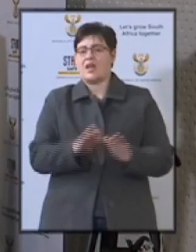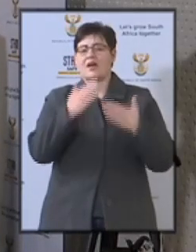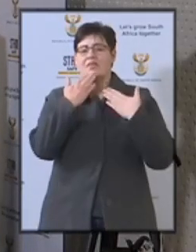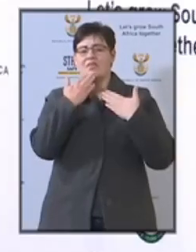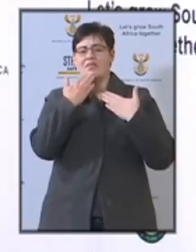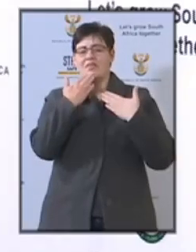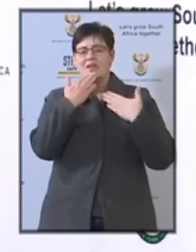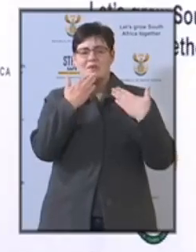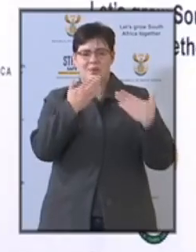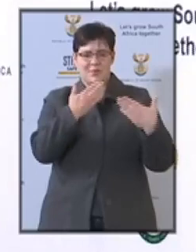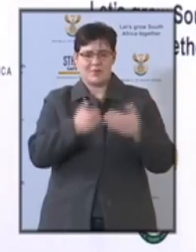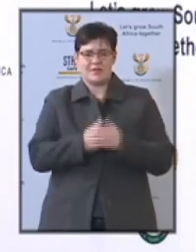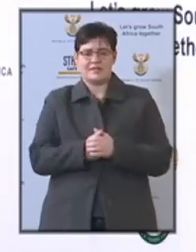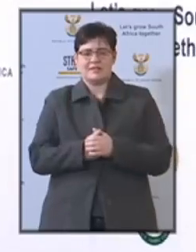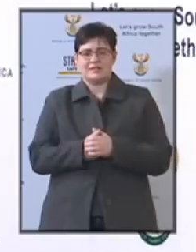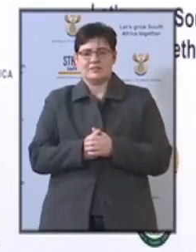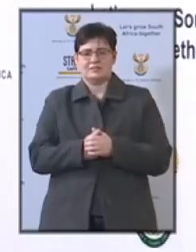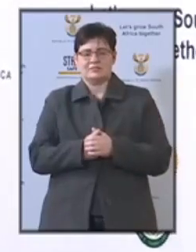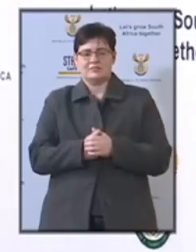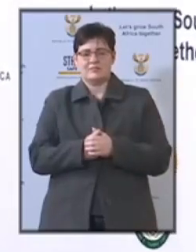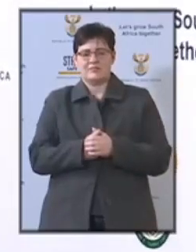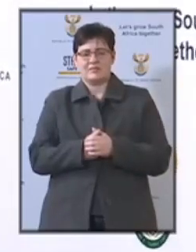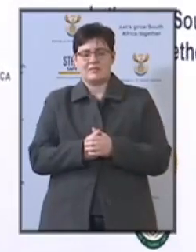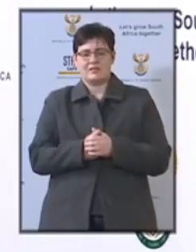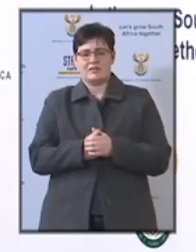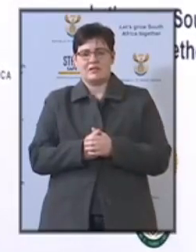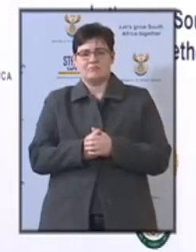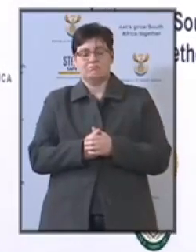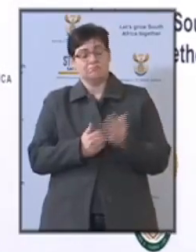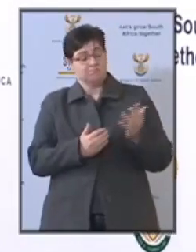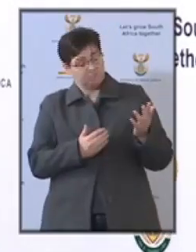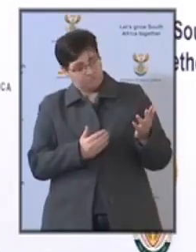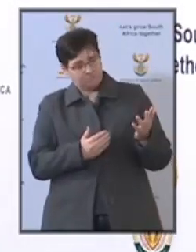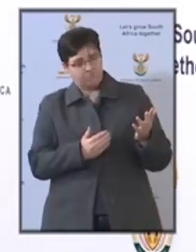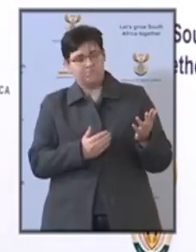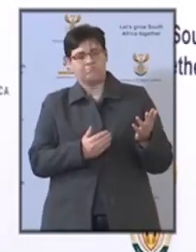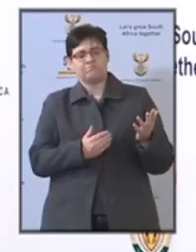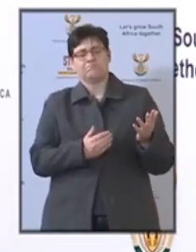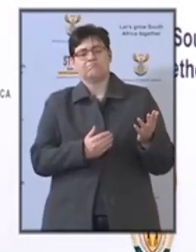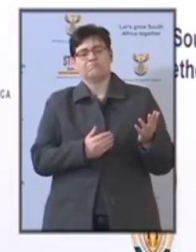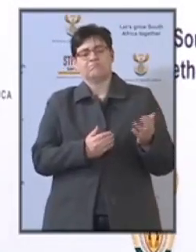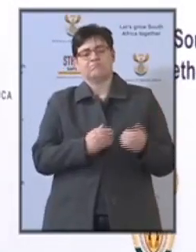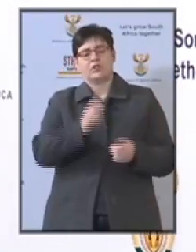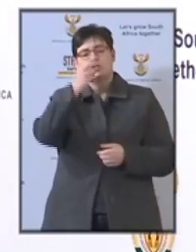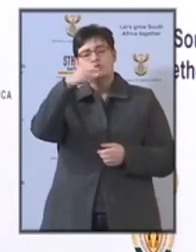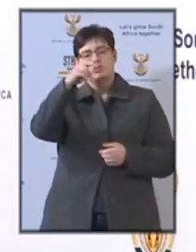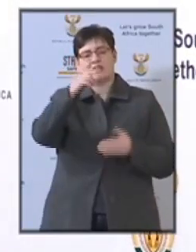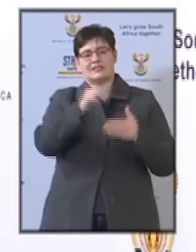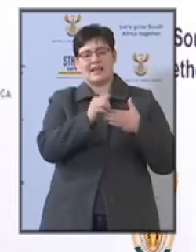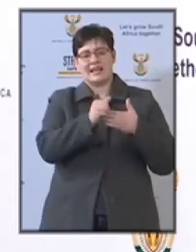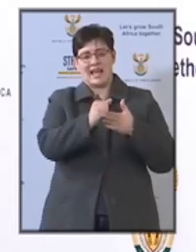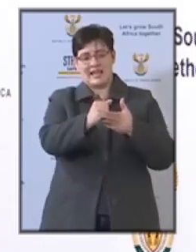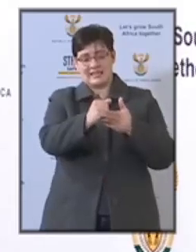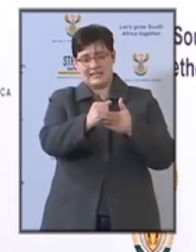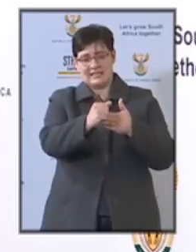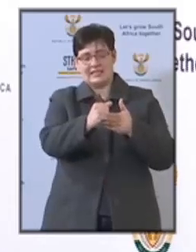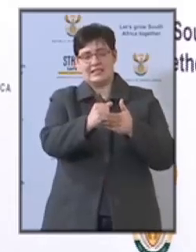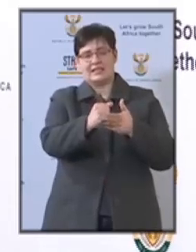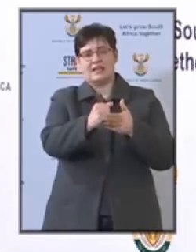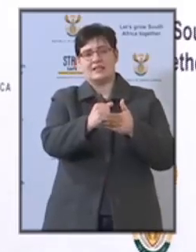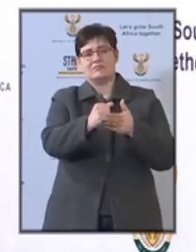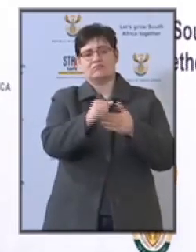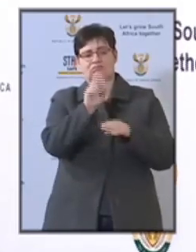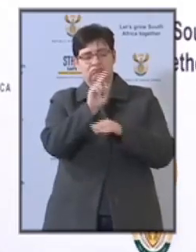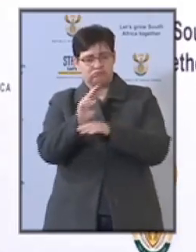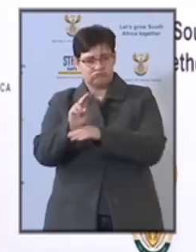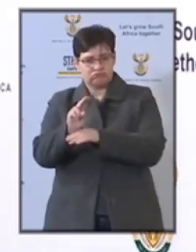Thank you, Tatanabele. Witumelo, the Tourist Guide Relief Fund. Thus